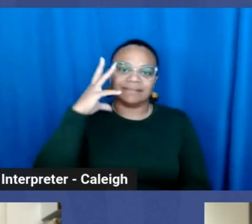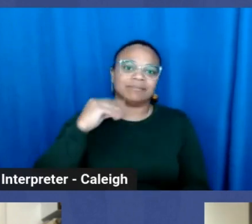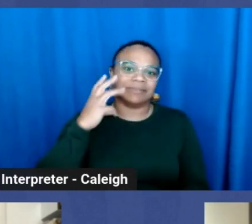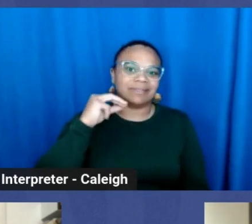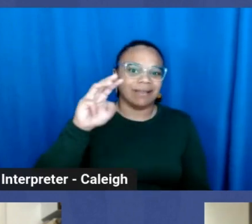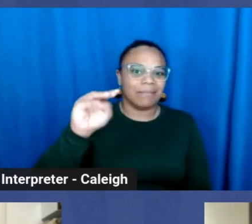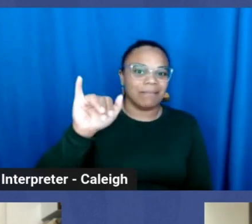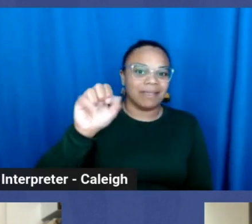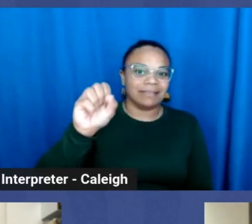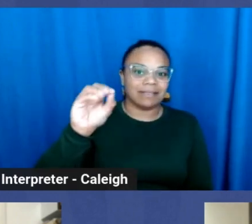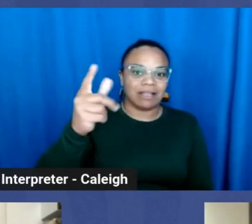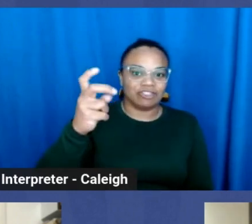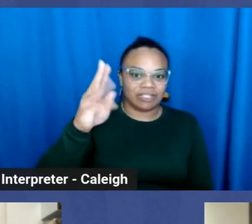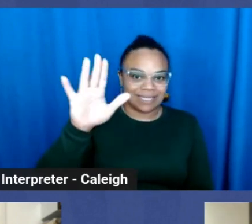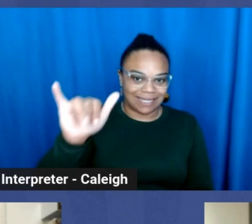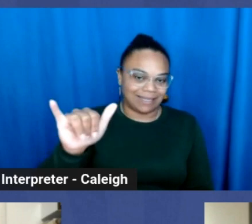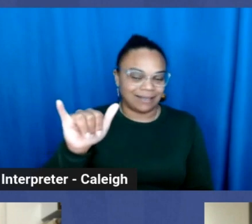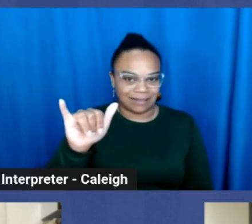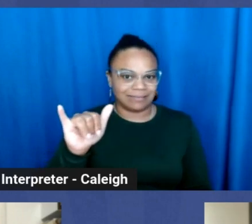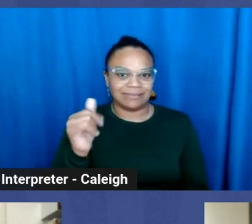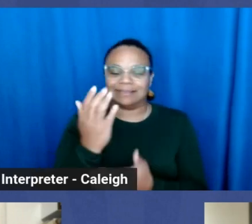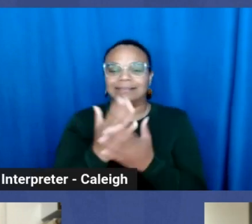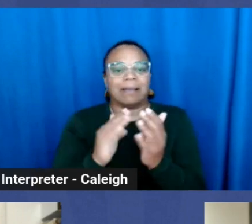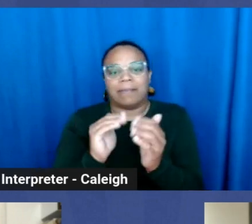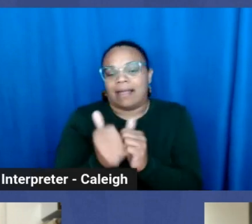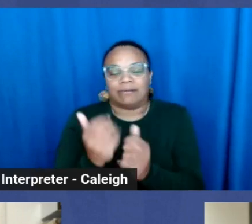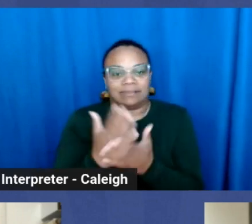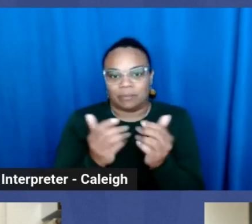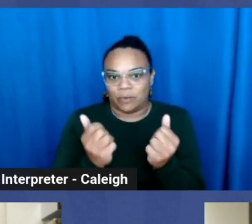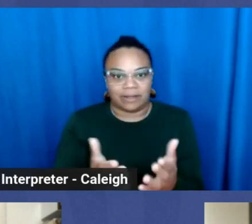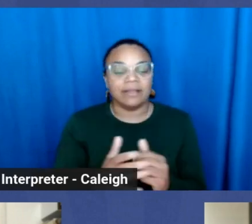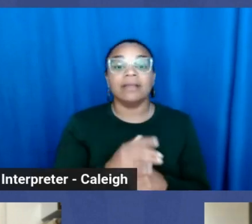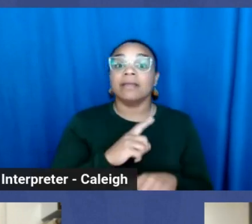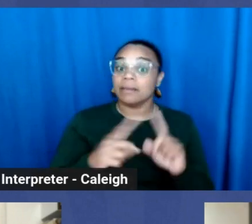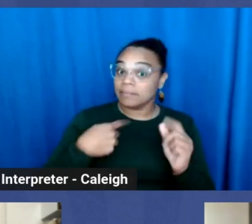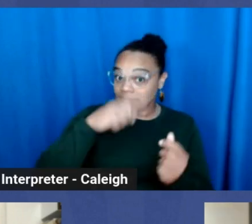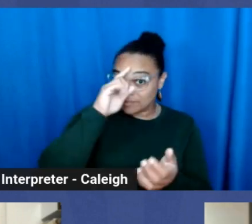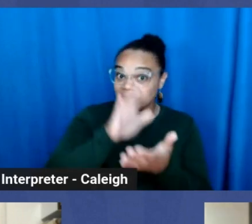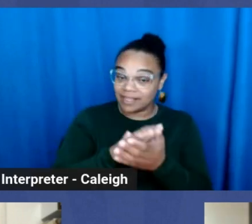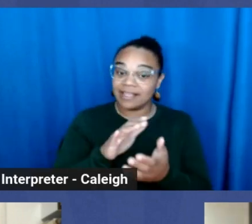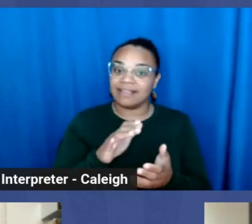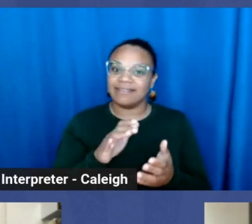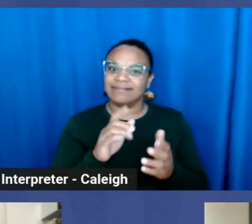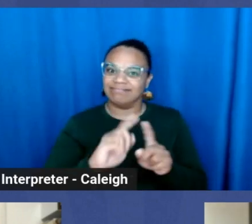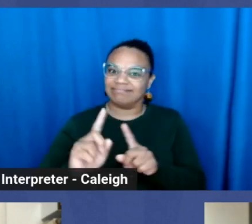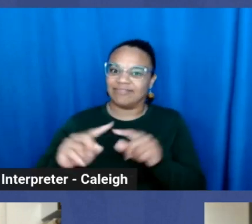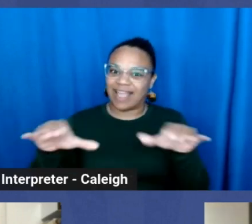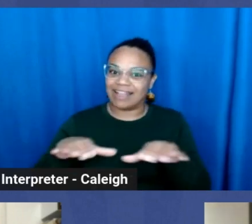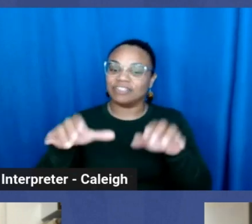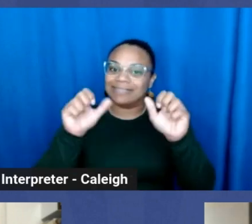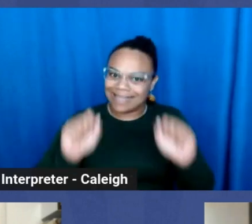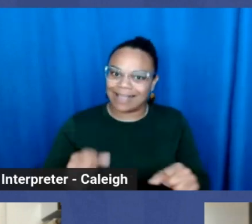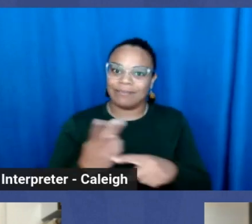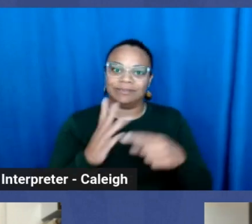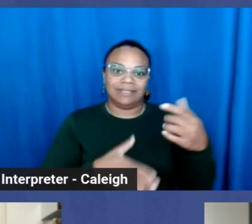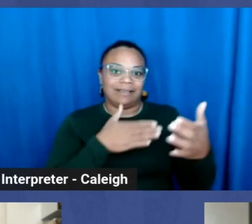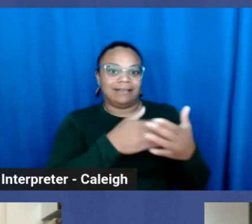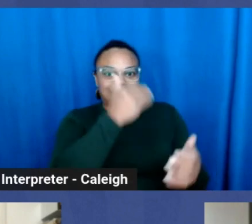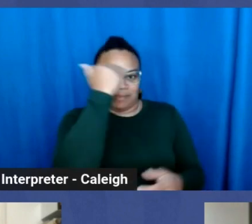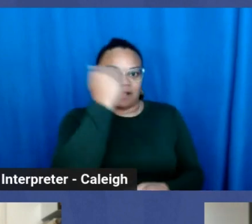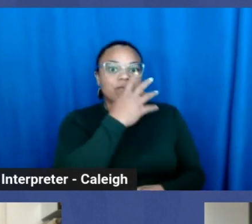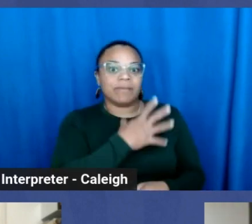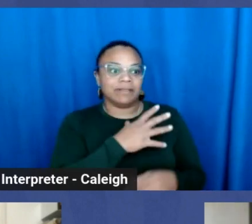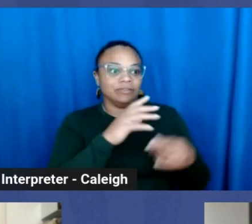or another. However, I do think that these actions can be weaponized to affect Black women in a way